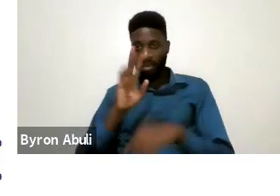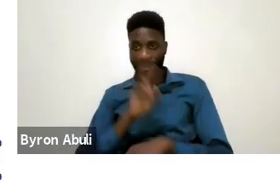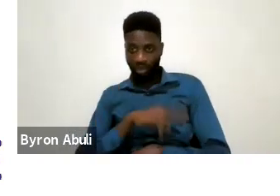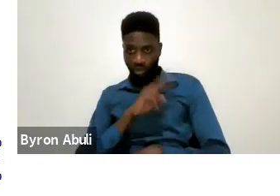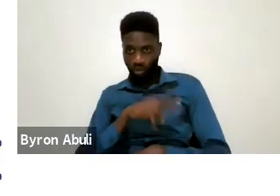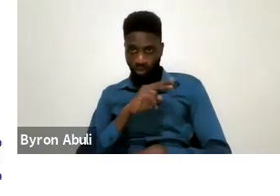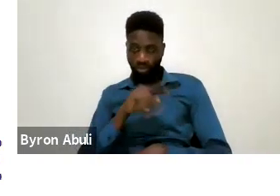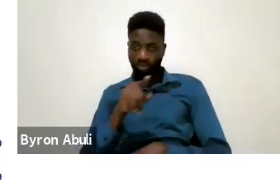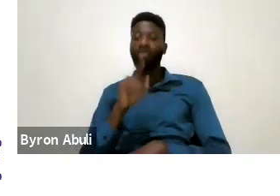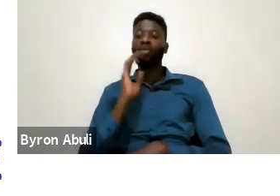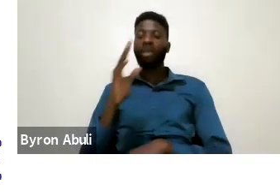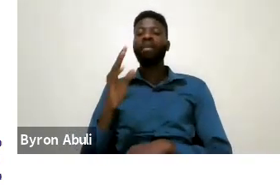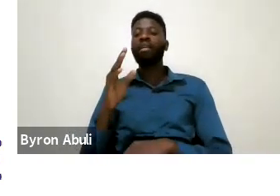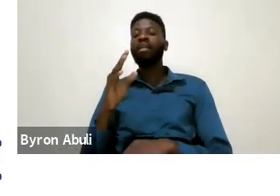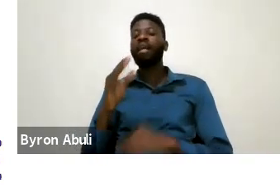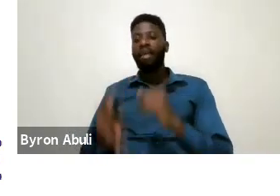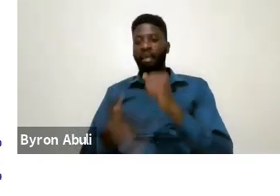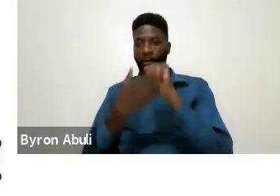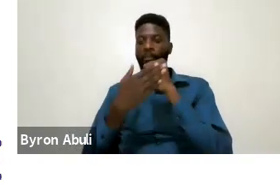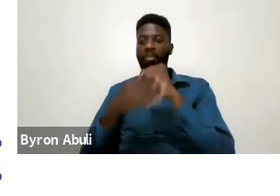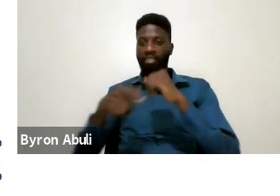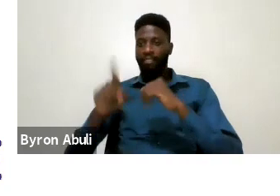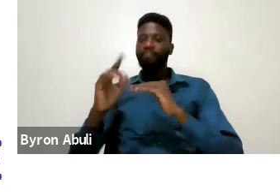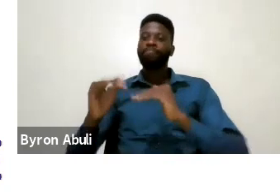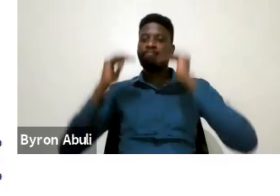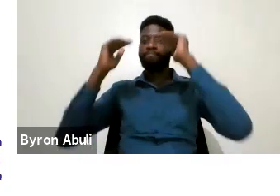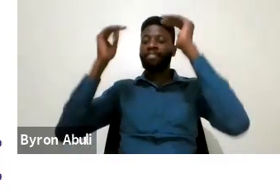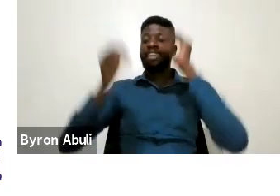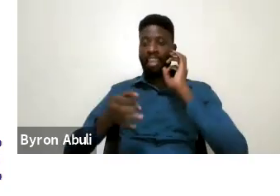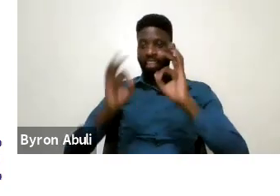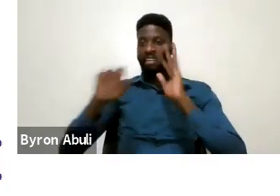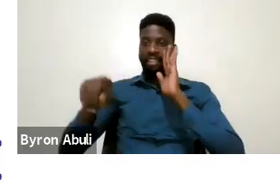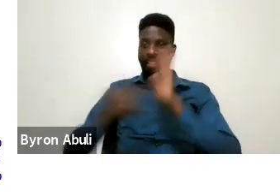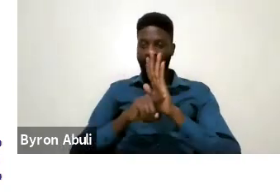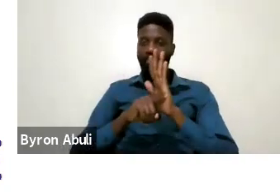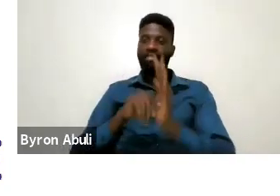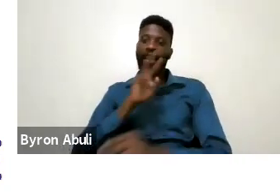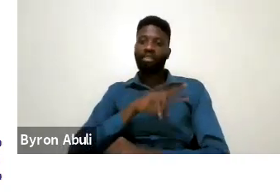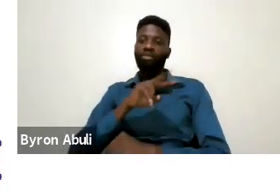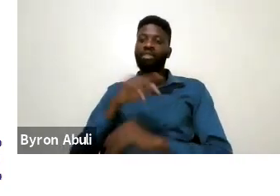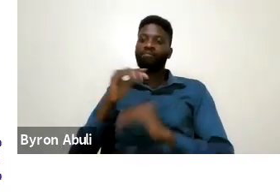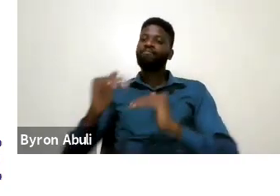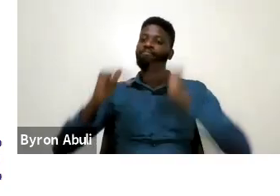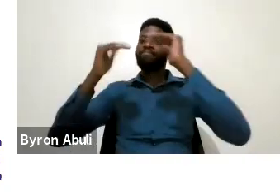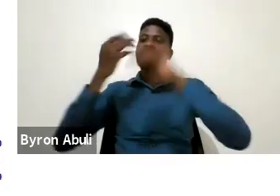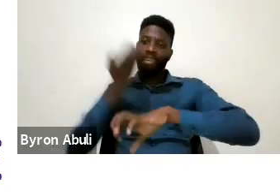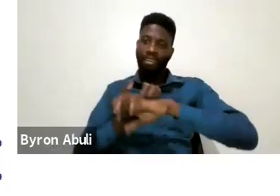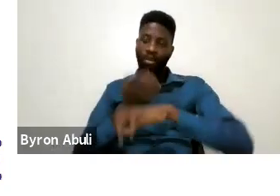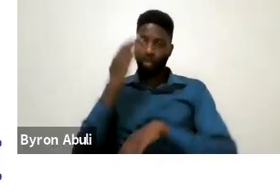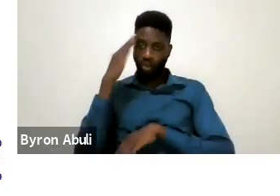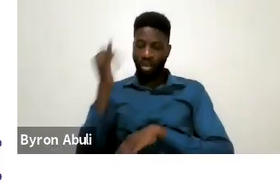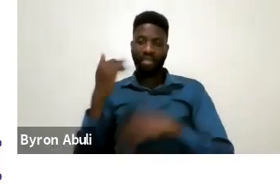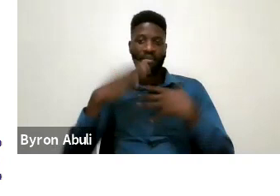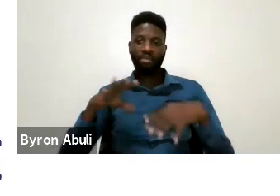situation, it determines how high you go. If you have negative attitude, then growing becomes very hard, because naturally people do not like negative